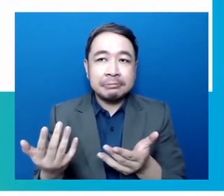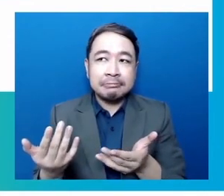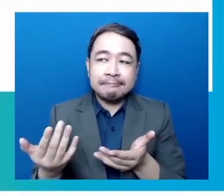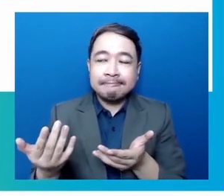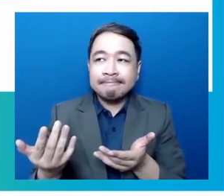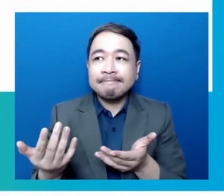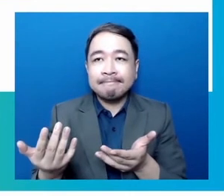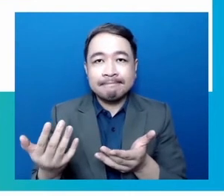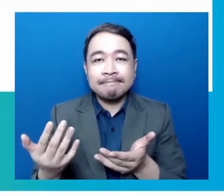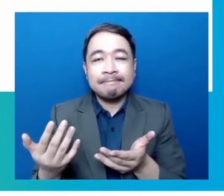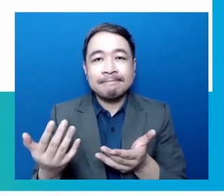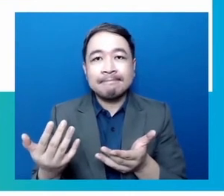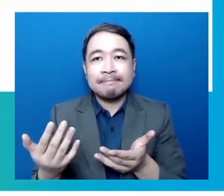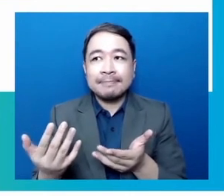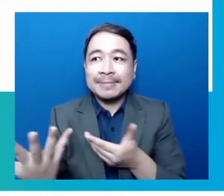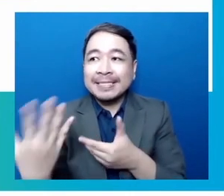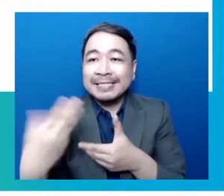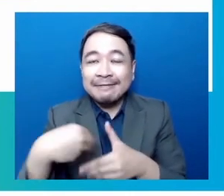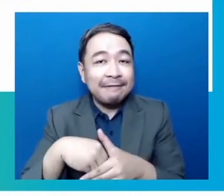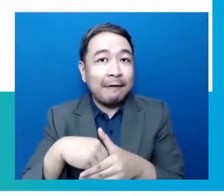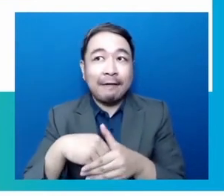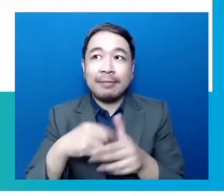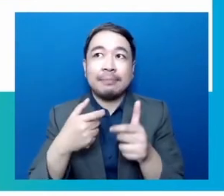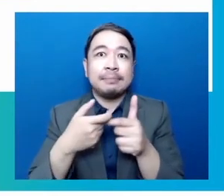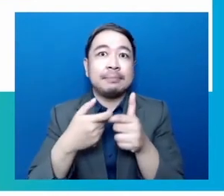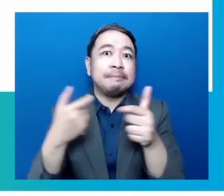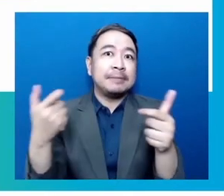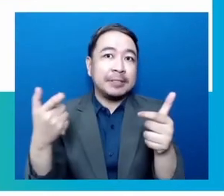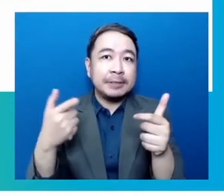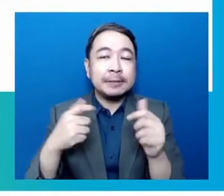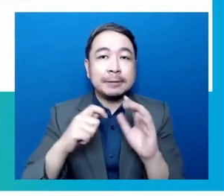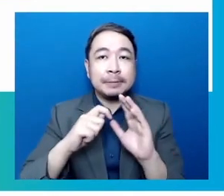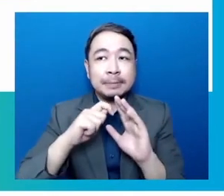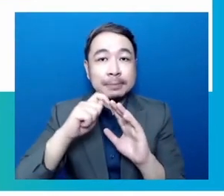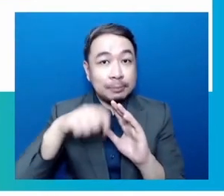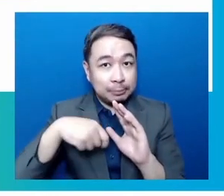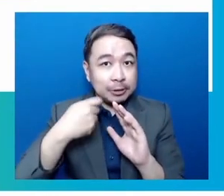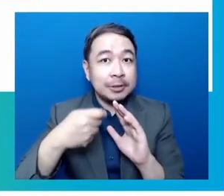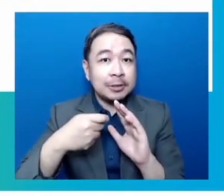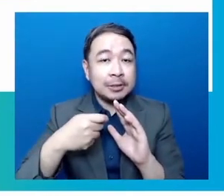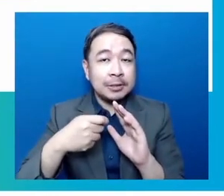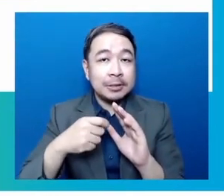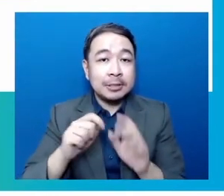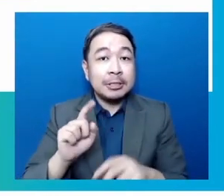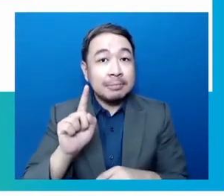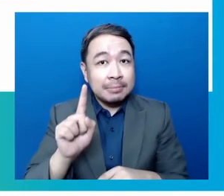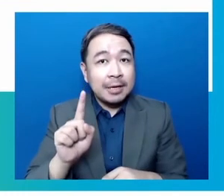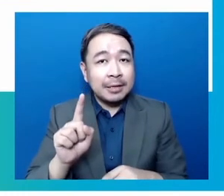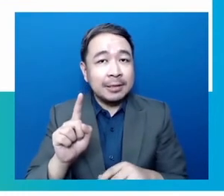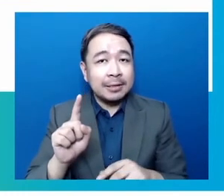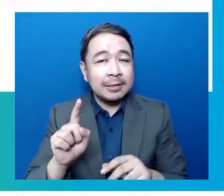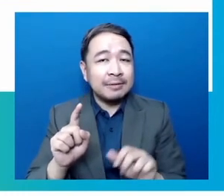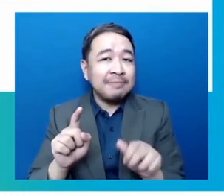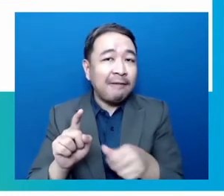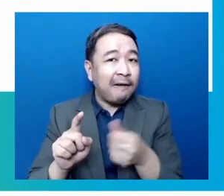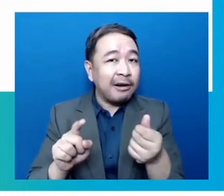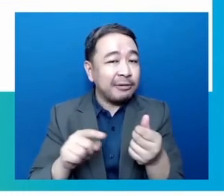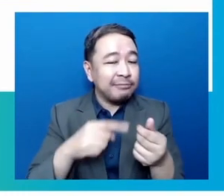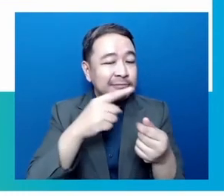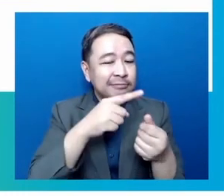ambitious transition paths, but there are other sources of leverage as well. I